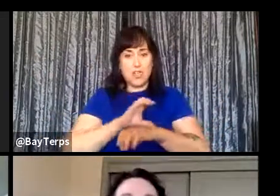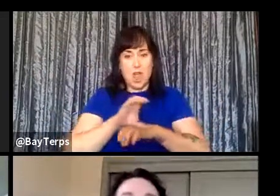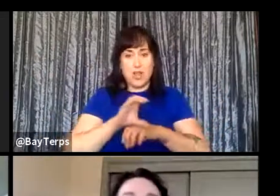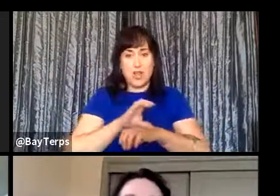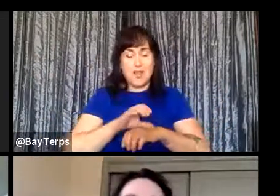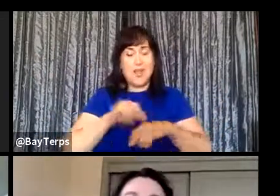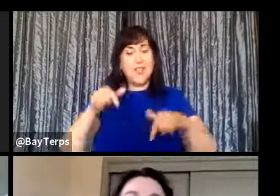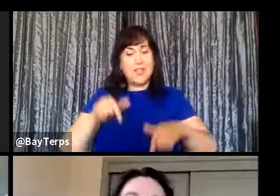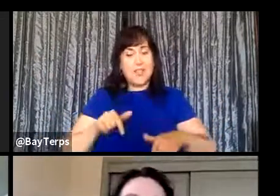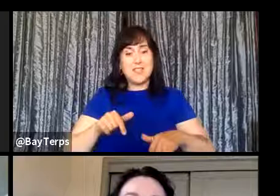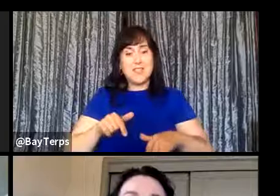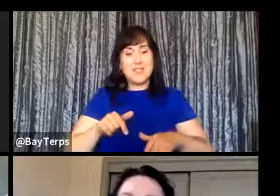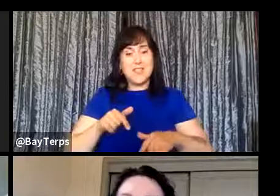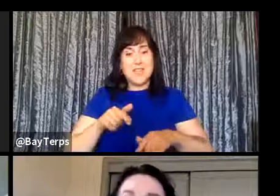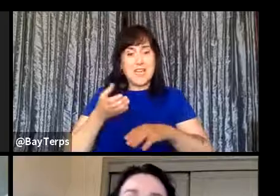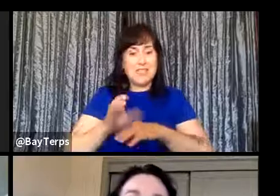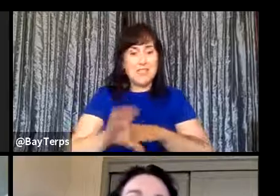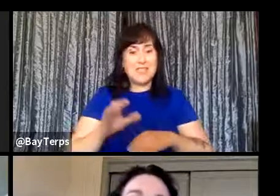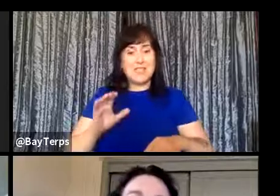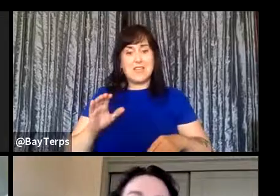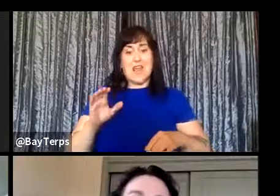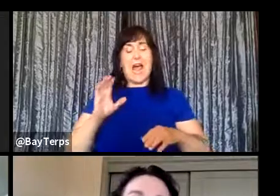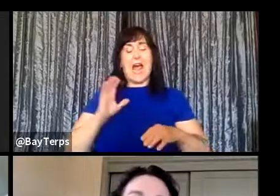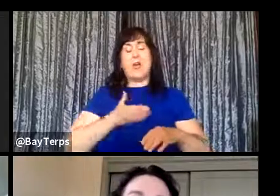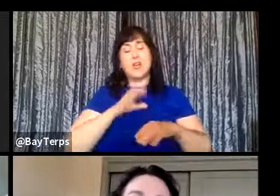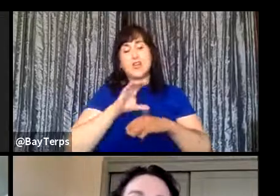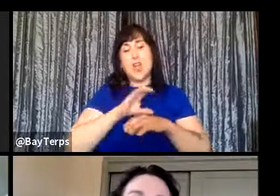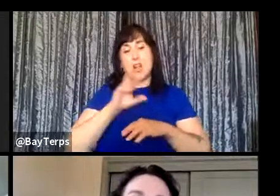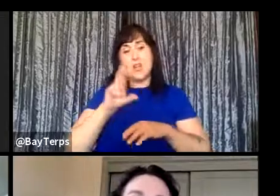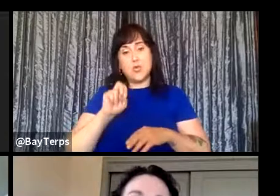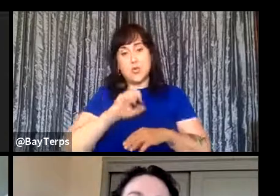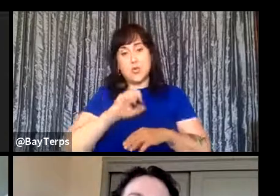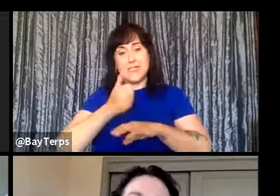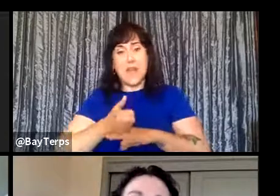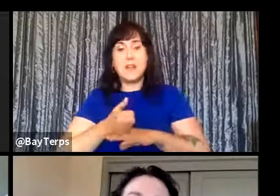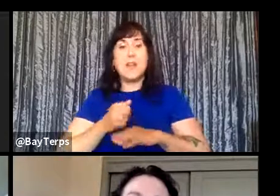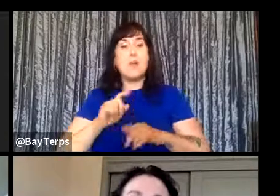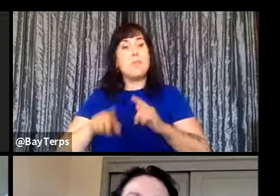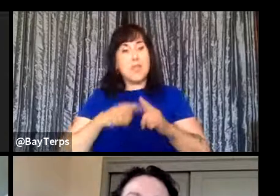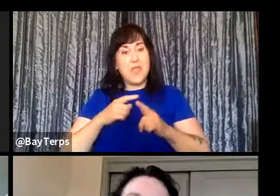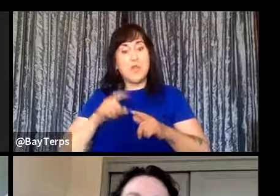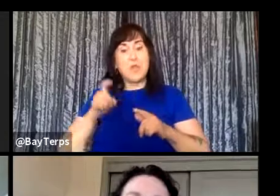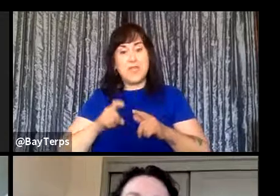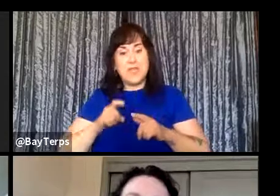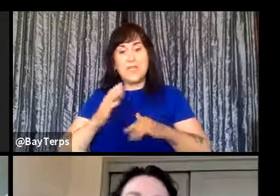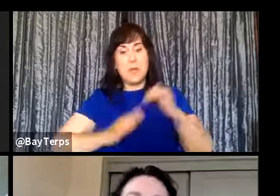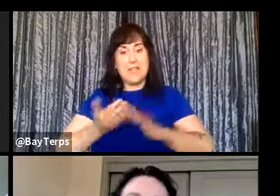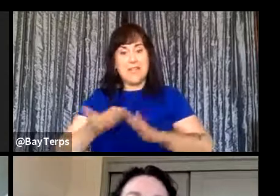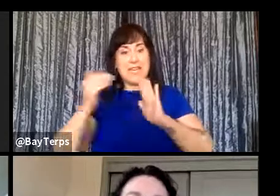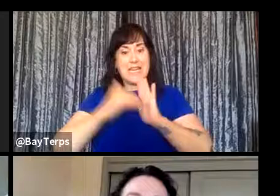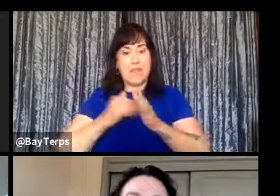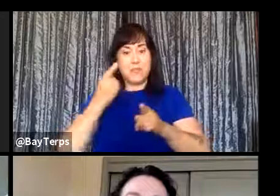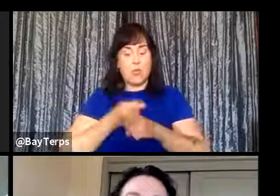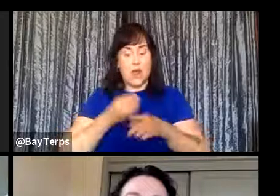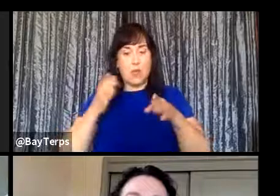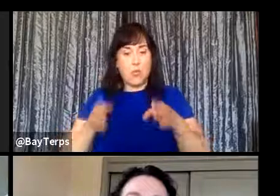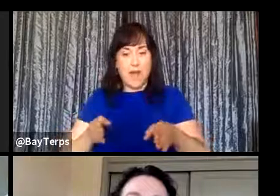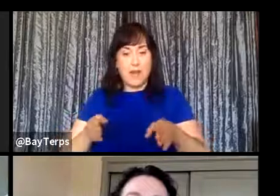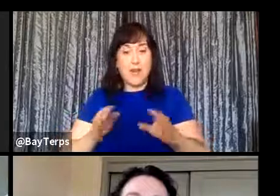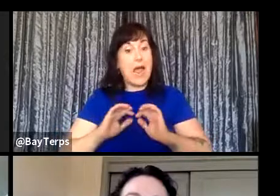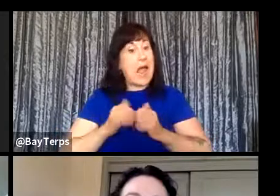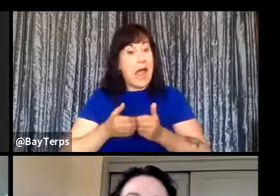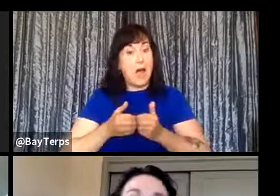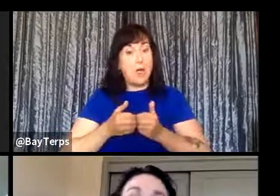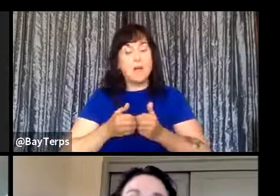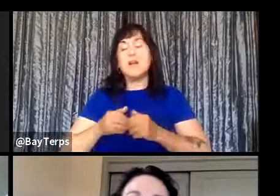to reset, okay? But when we reset it, we need to make sure that we build it back in the right way. So how do we do that? By adding our chopped